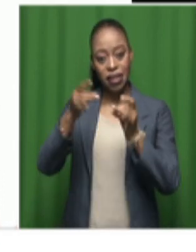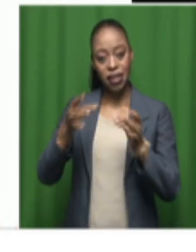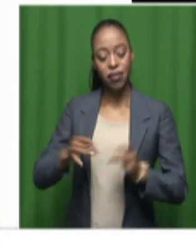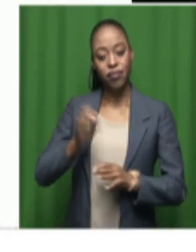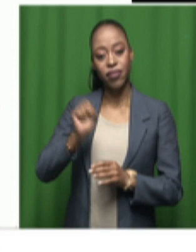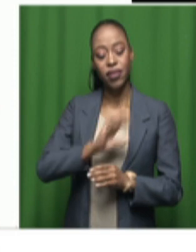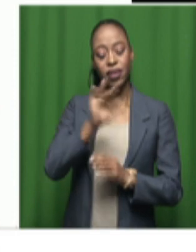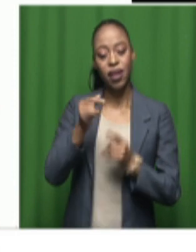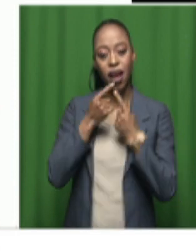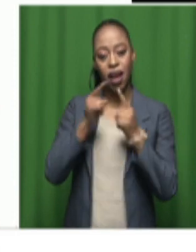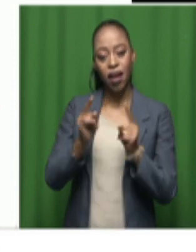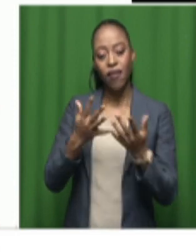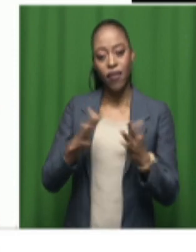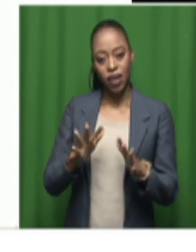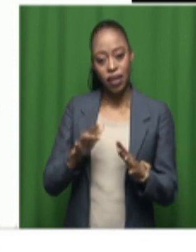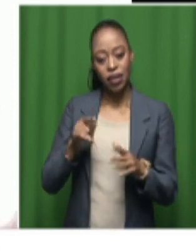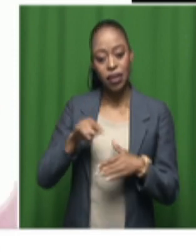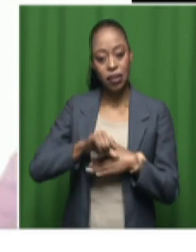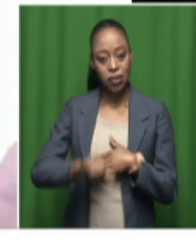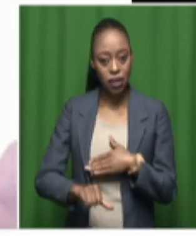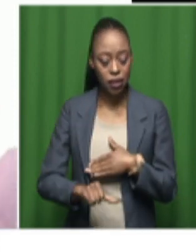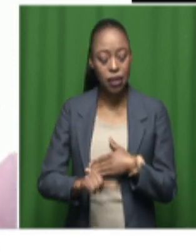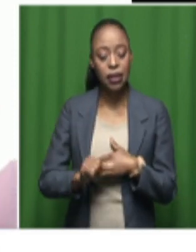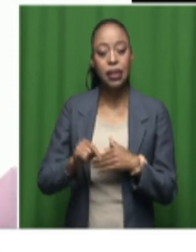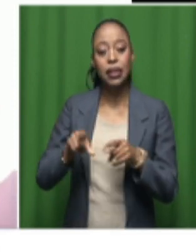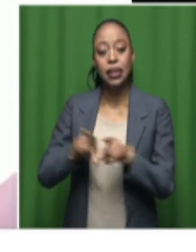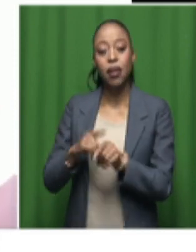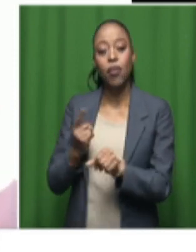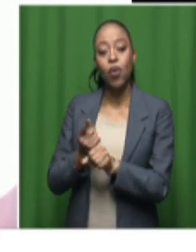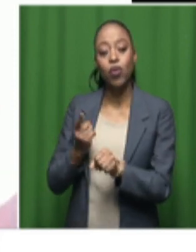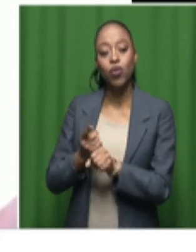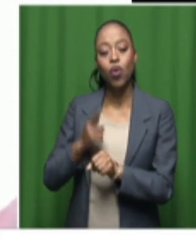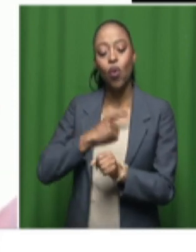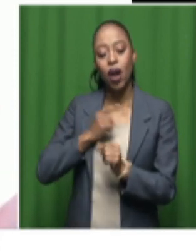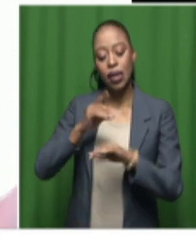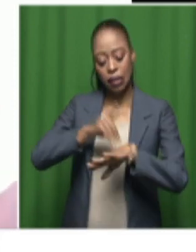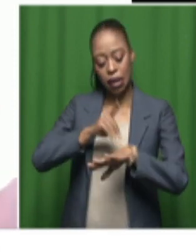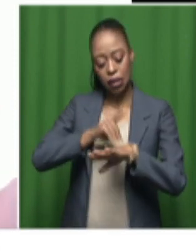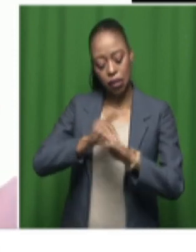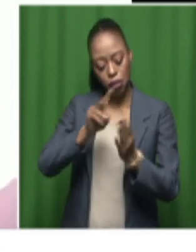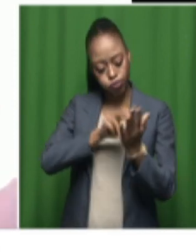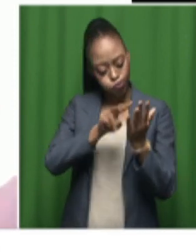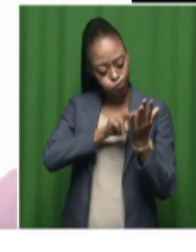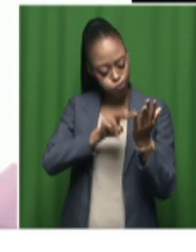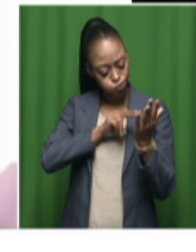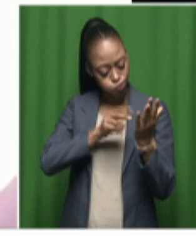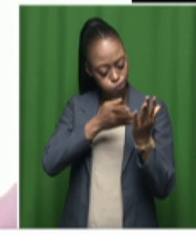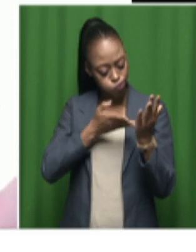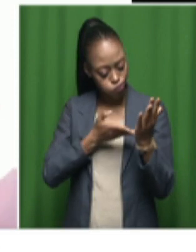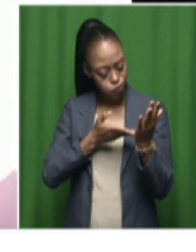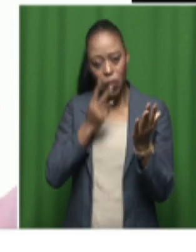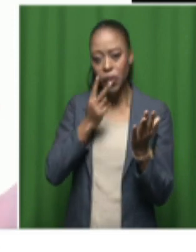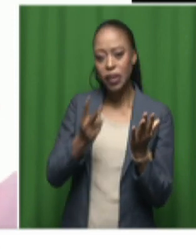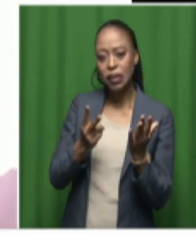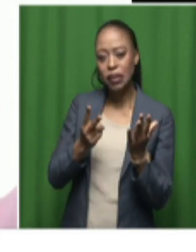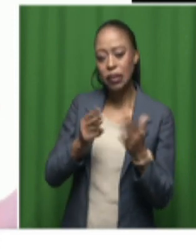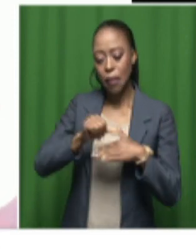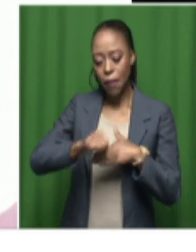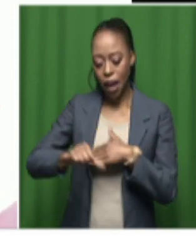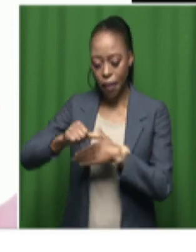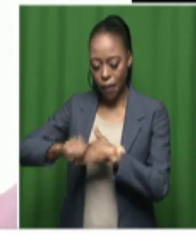announced earlier this month. And when we look at our data, we can see that the